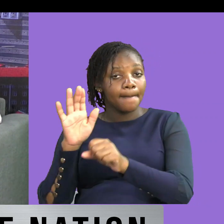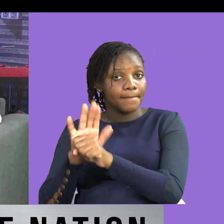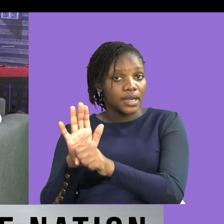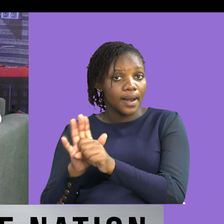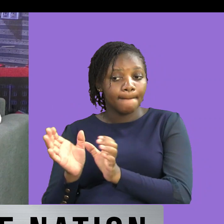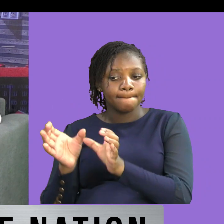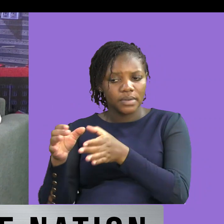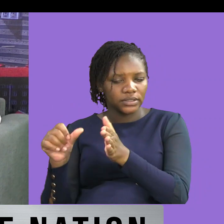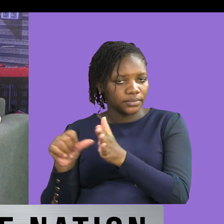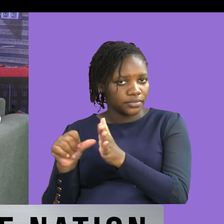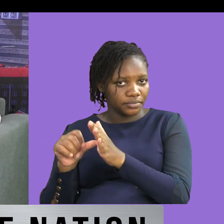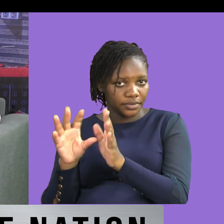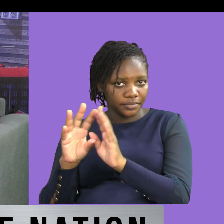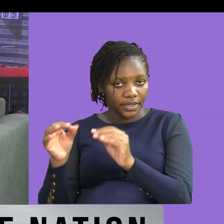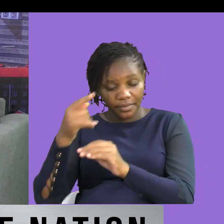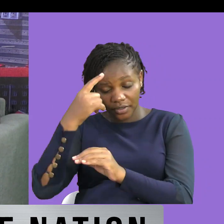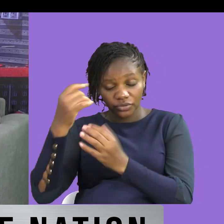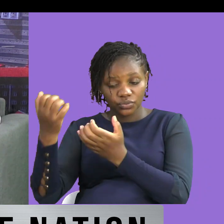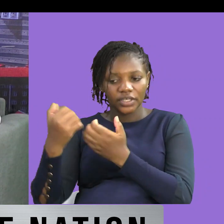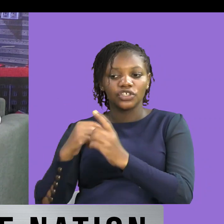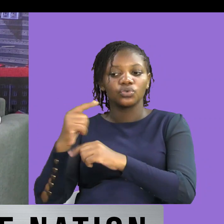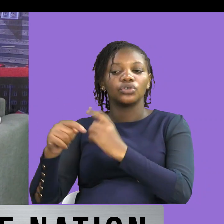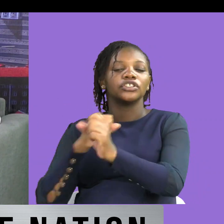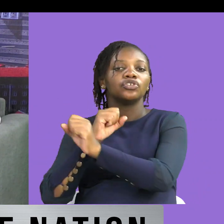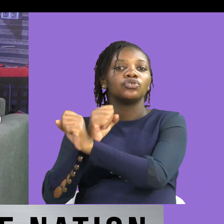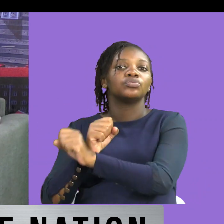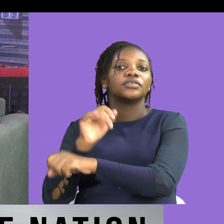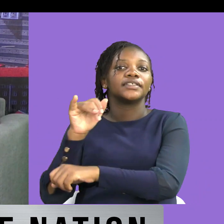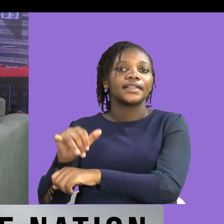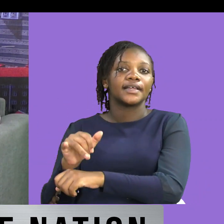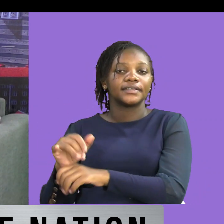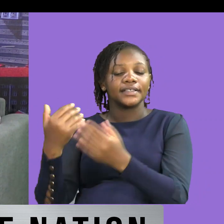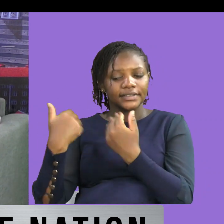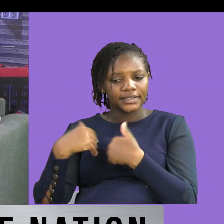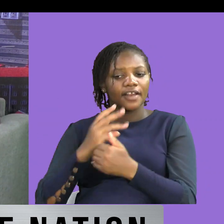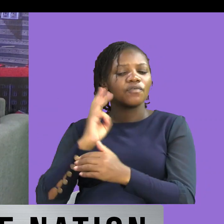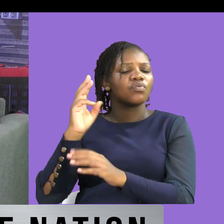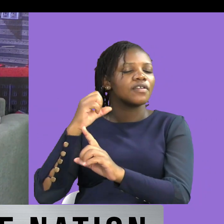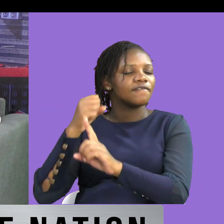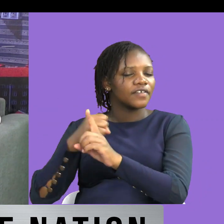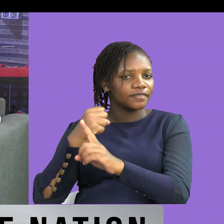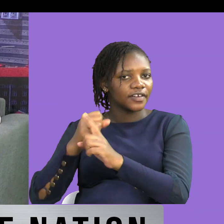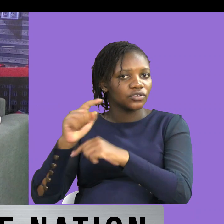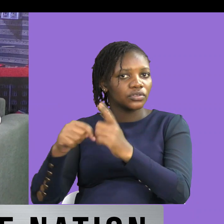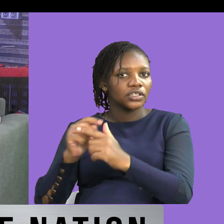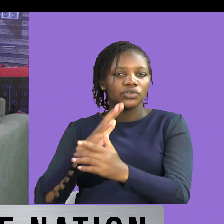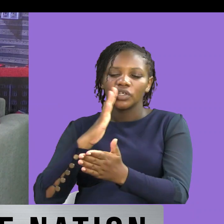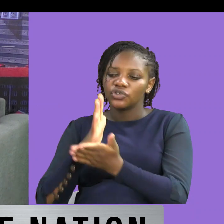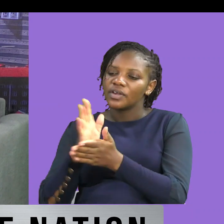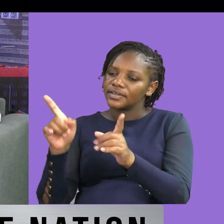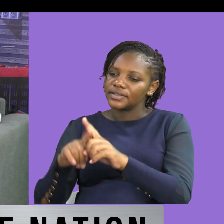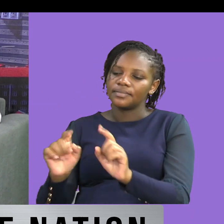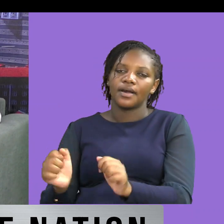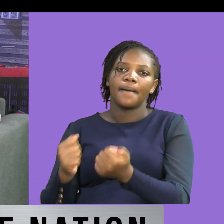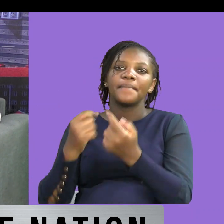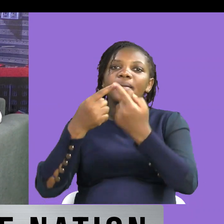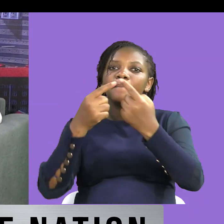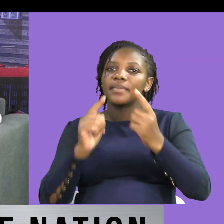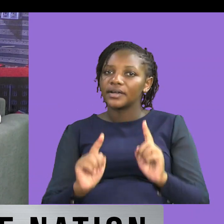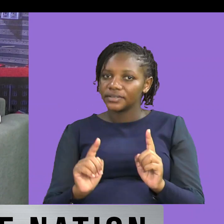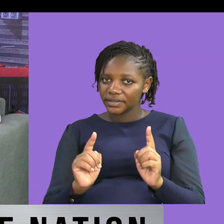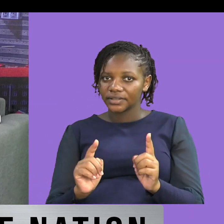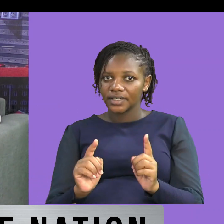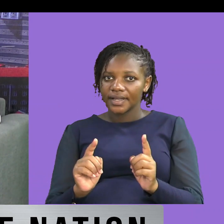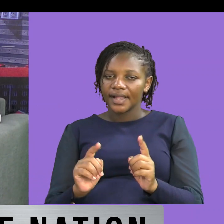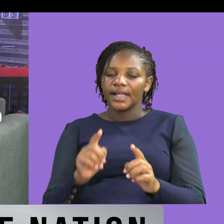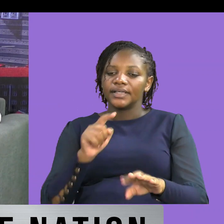that we need to protect. And I will fight to the last to make sure that multipartyism is protected. But then, Jonah, when you